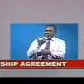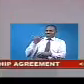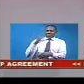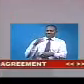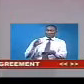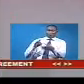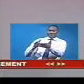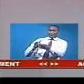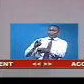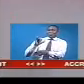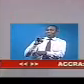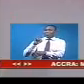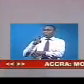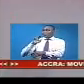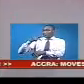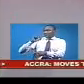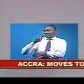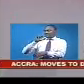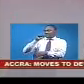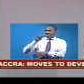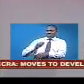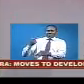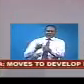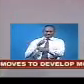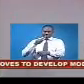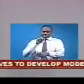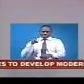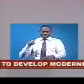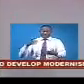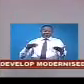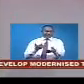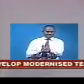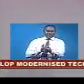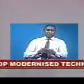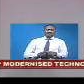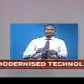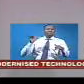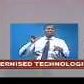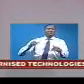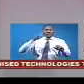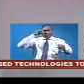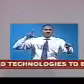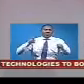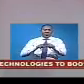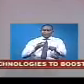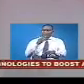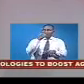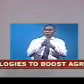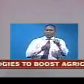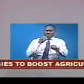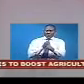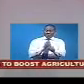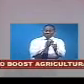162,000 Ghana cedis with Interplast Ghana Limited, a plastic manufacturing company in Ghana. The package, which will cover